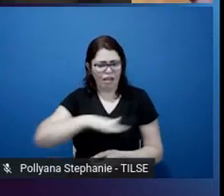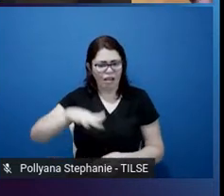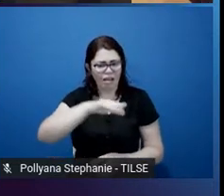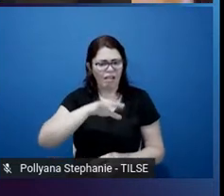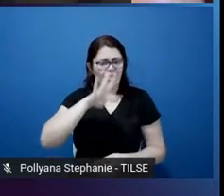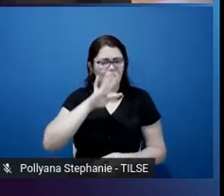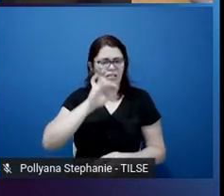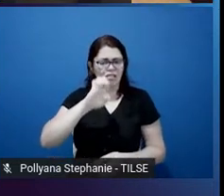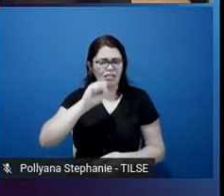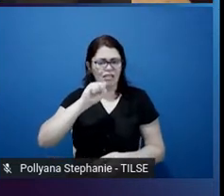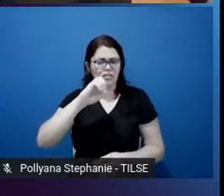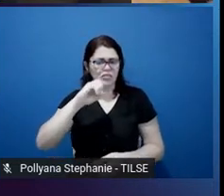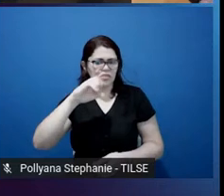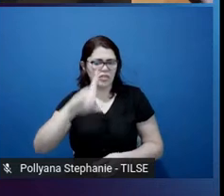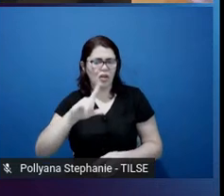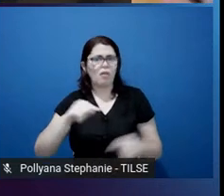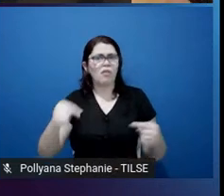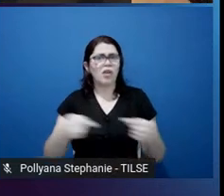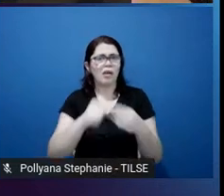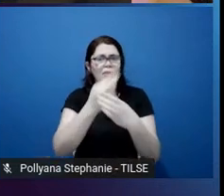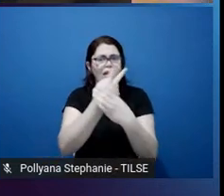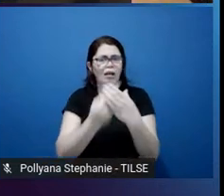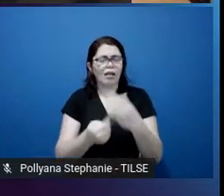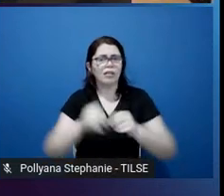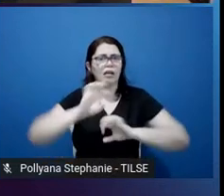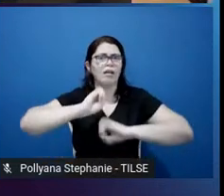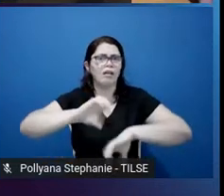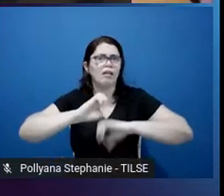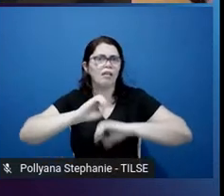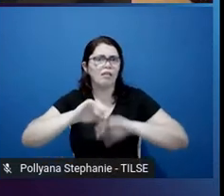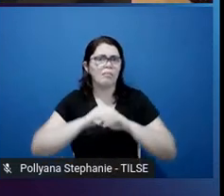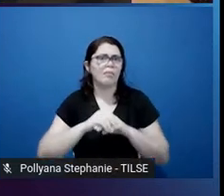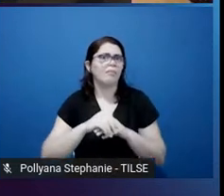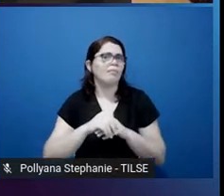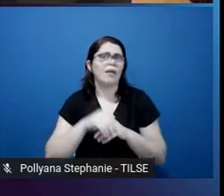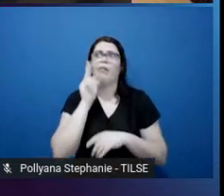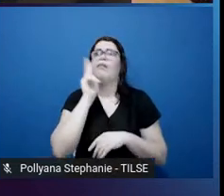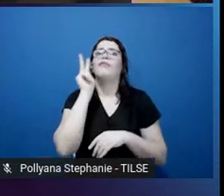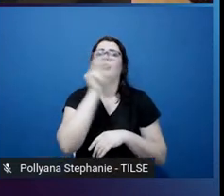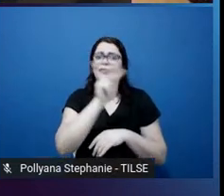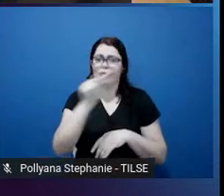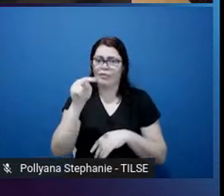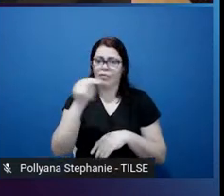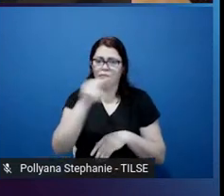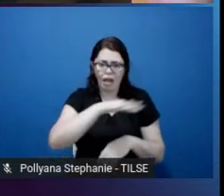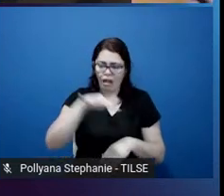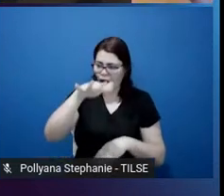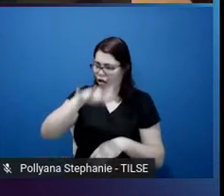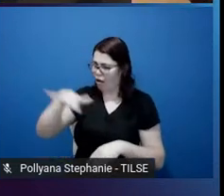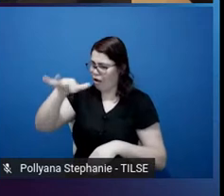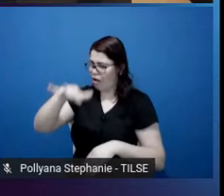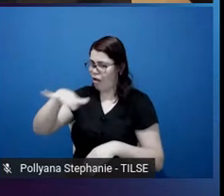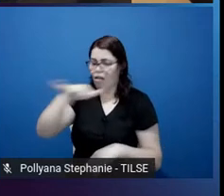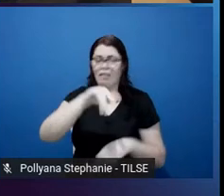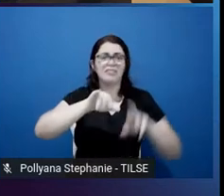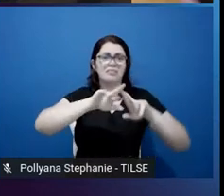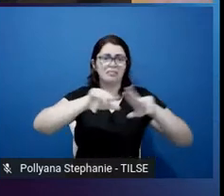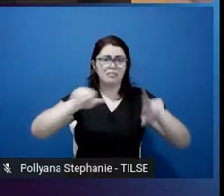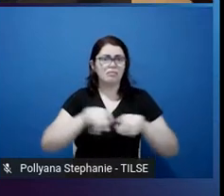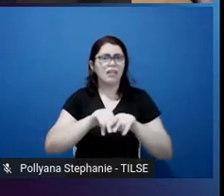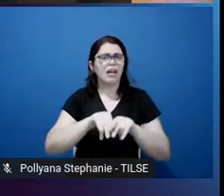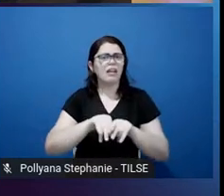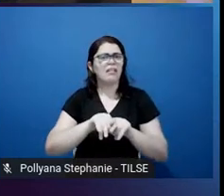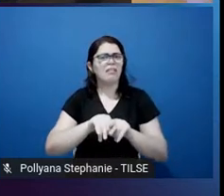bilingual education, but it's very, very common now across different fields. And it really refers